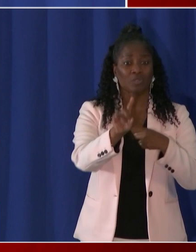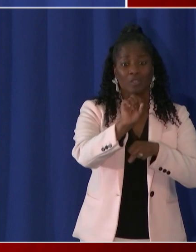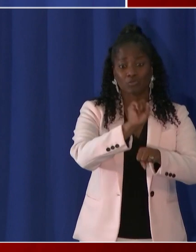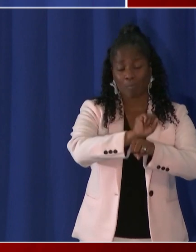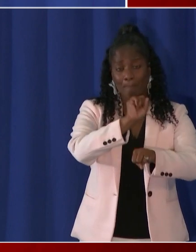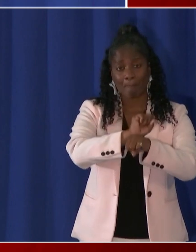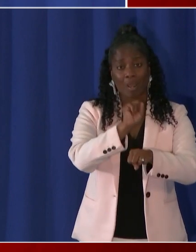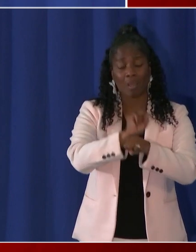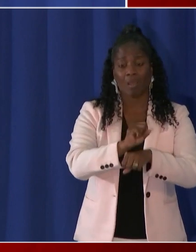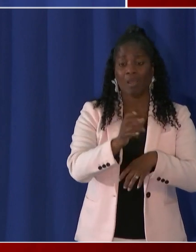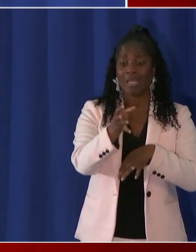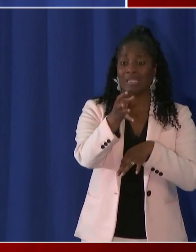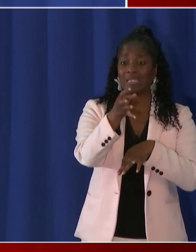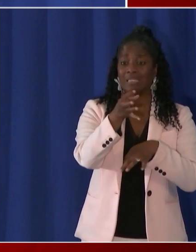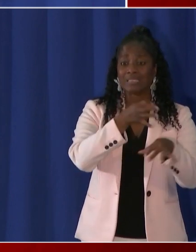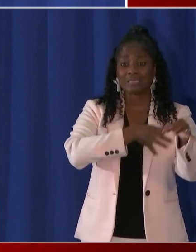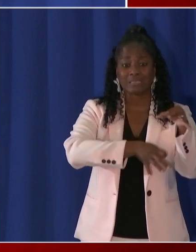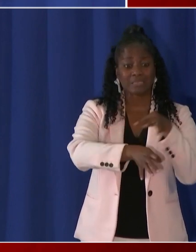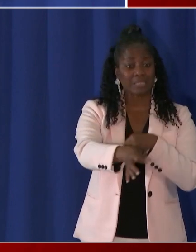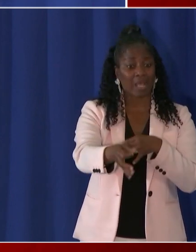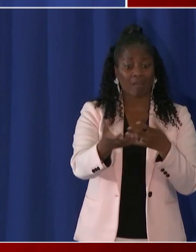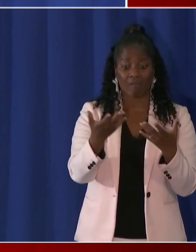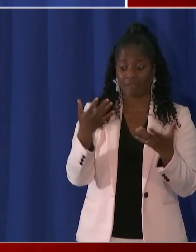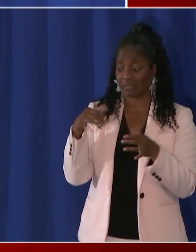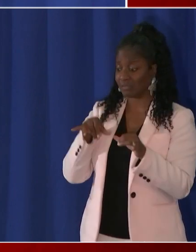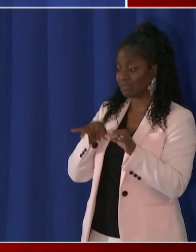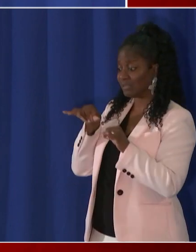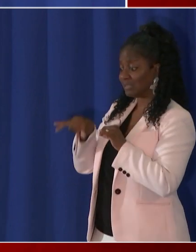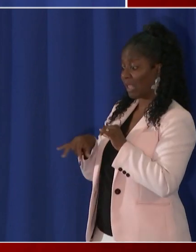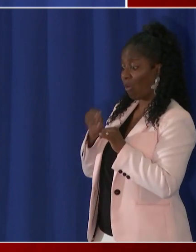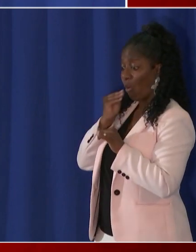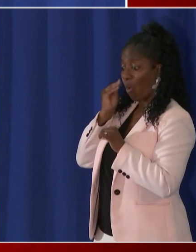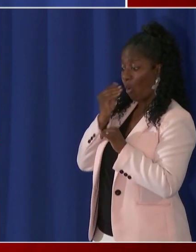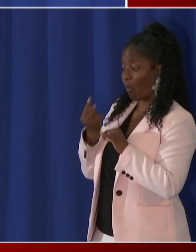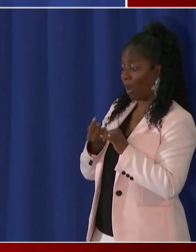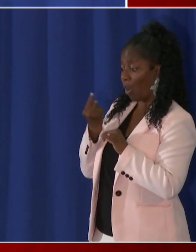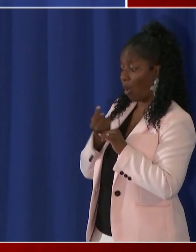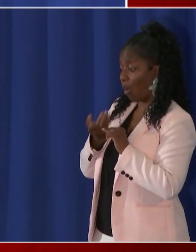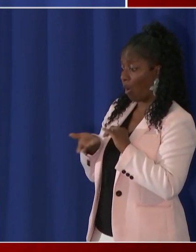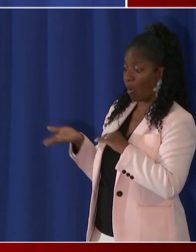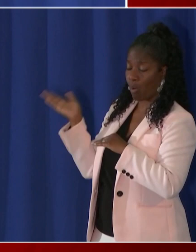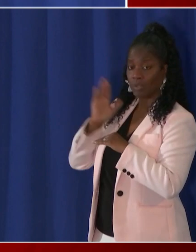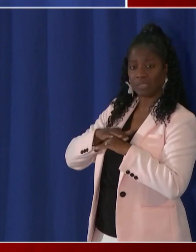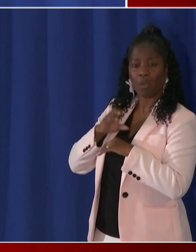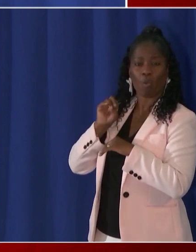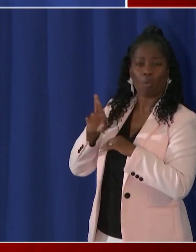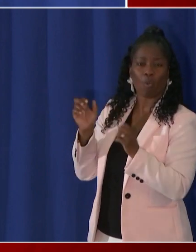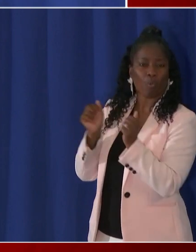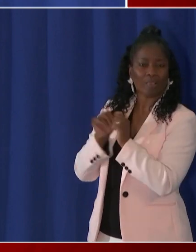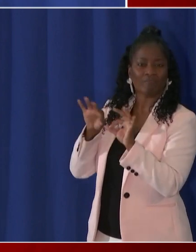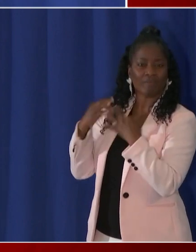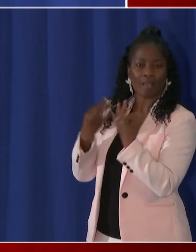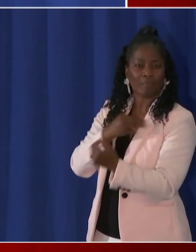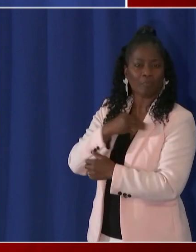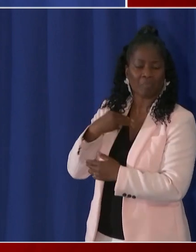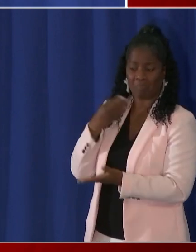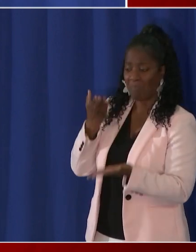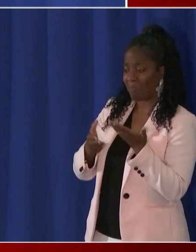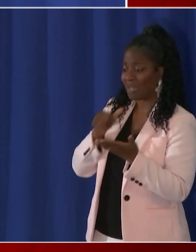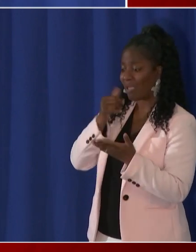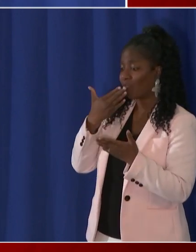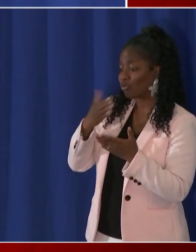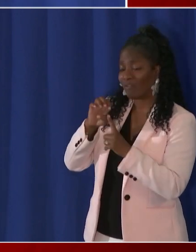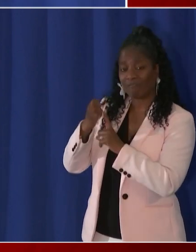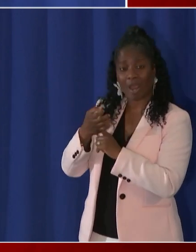jobs instead of being in a home alone or home with family members that may or may not be a